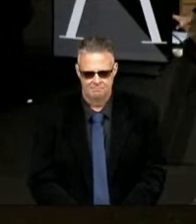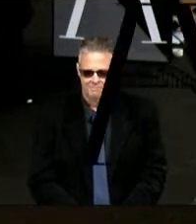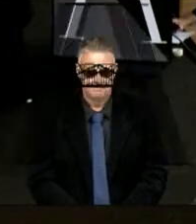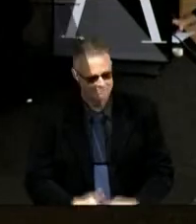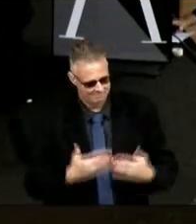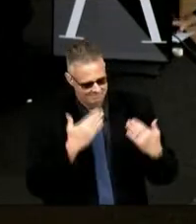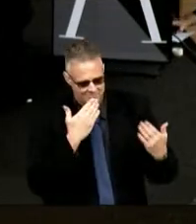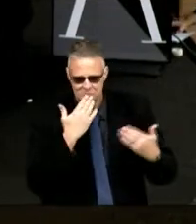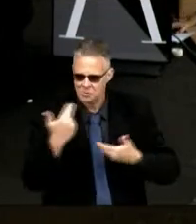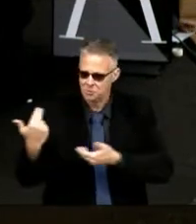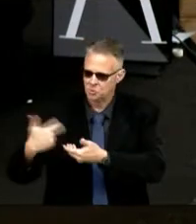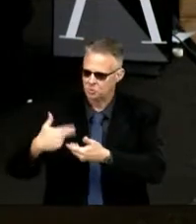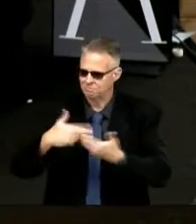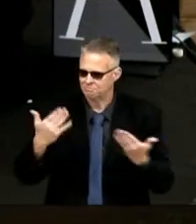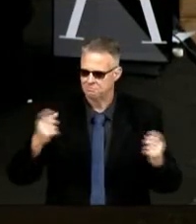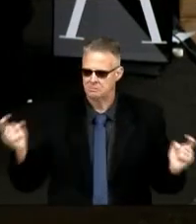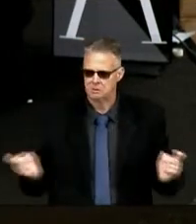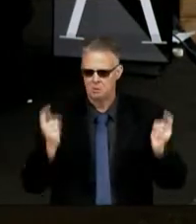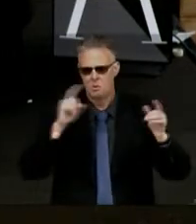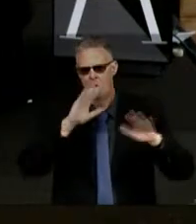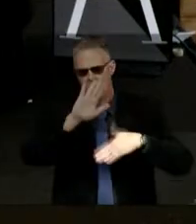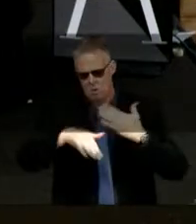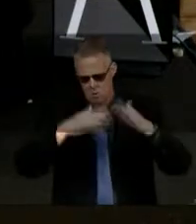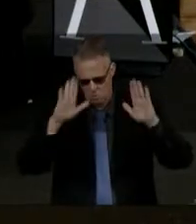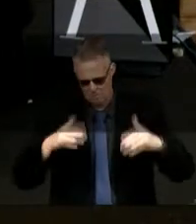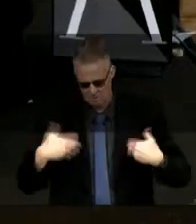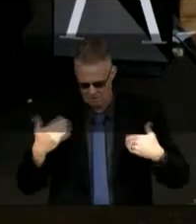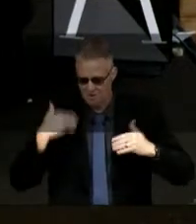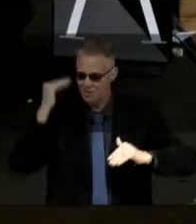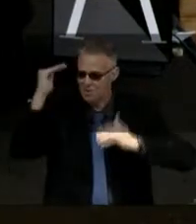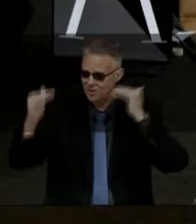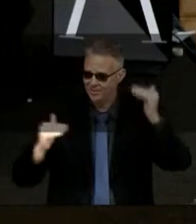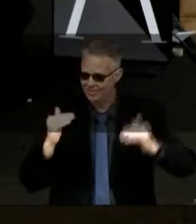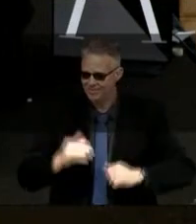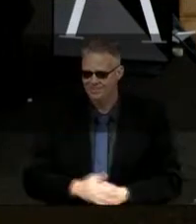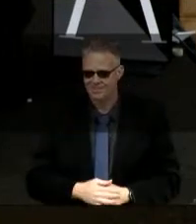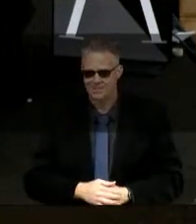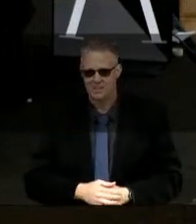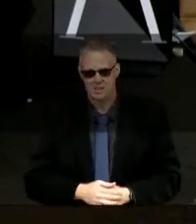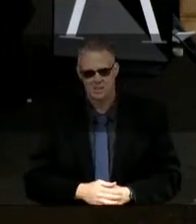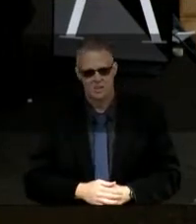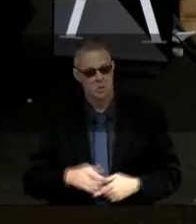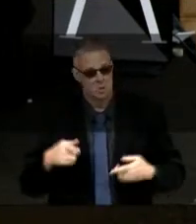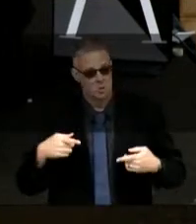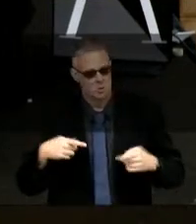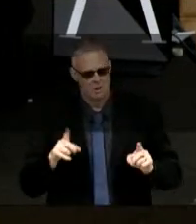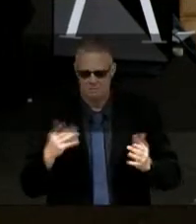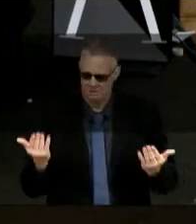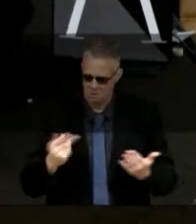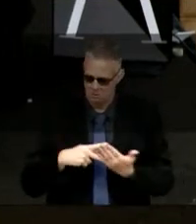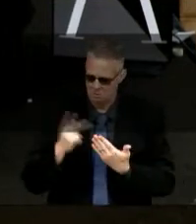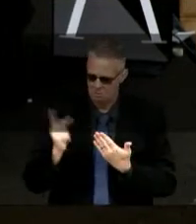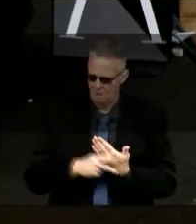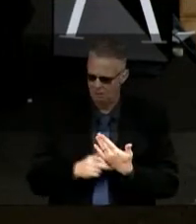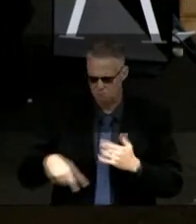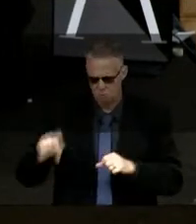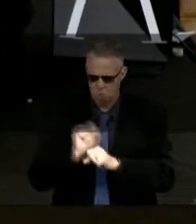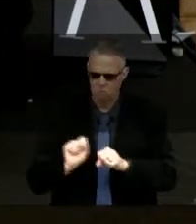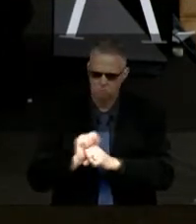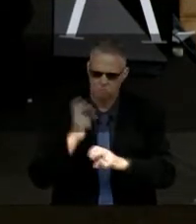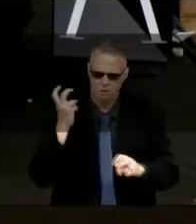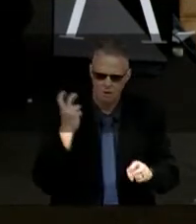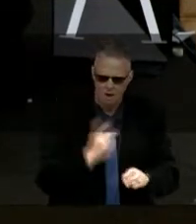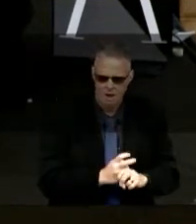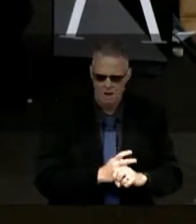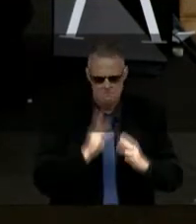Thank you for joining us today to celebrate all of these wonderful young adults. During their time with us in the program, they have worked hard to expand